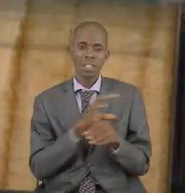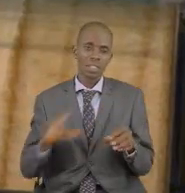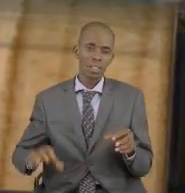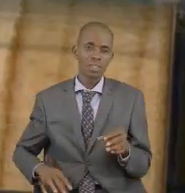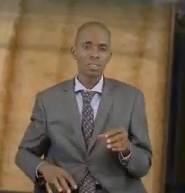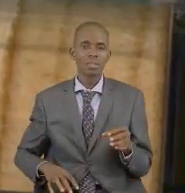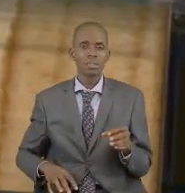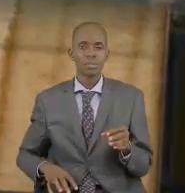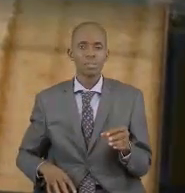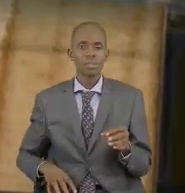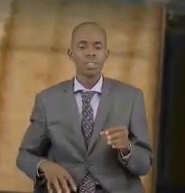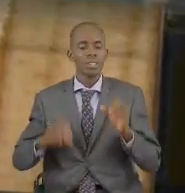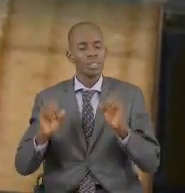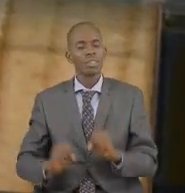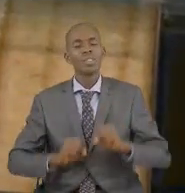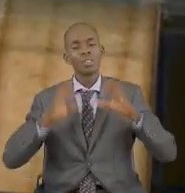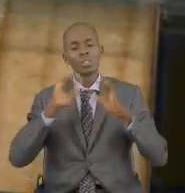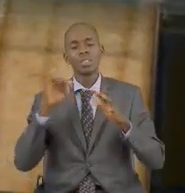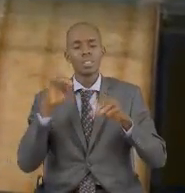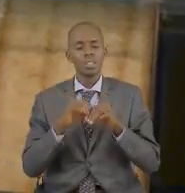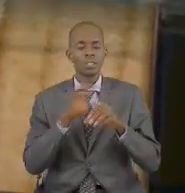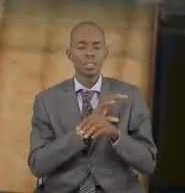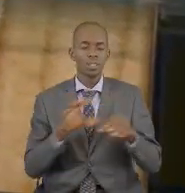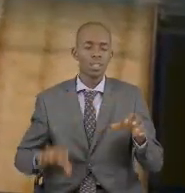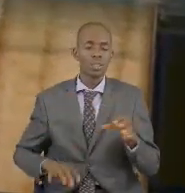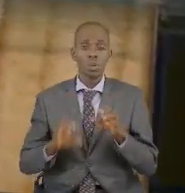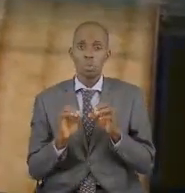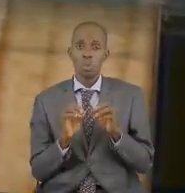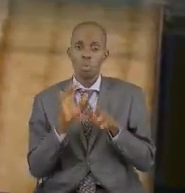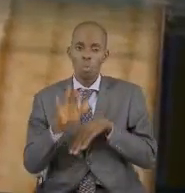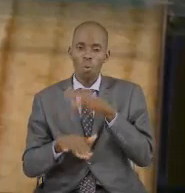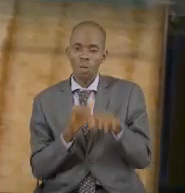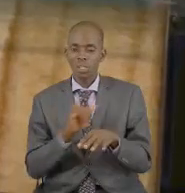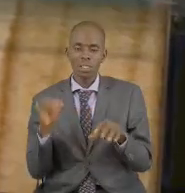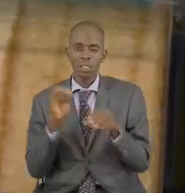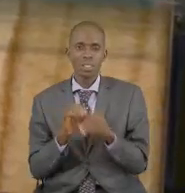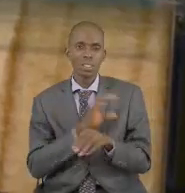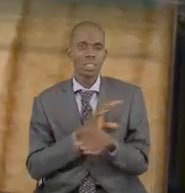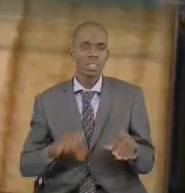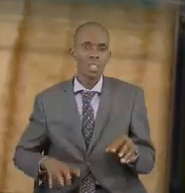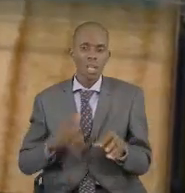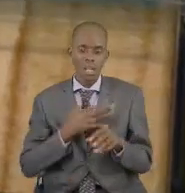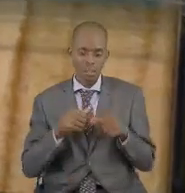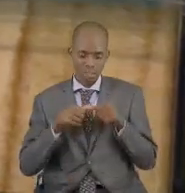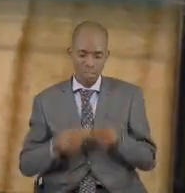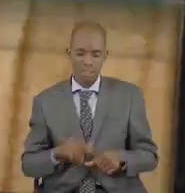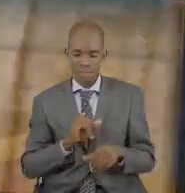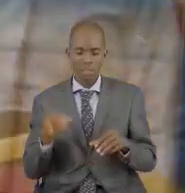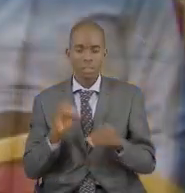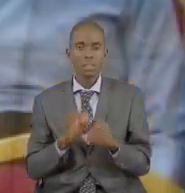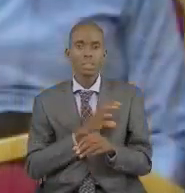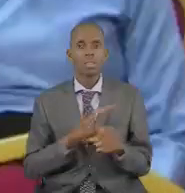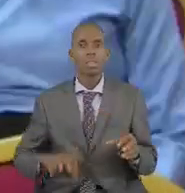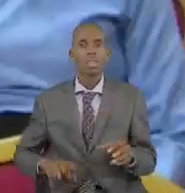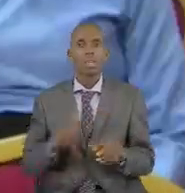Christ, living in Christ, walking in Christ, abiding in Christ, and